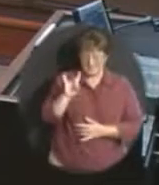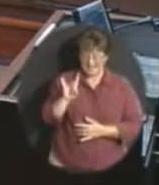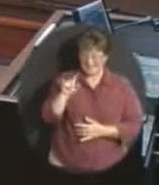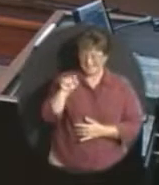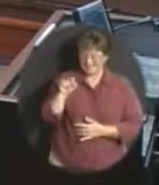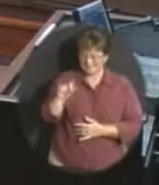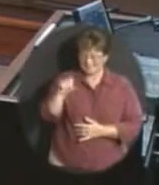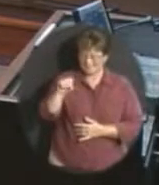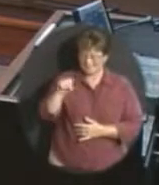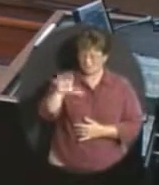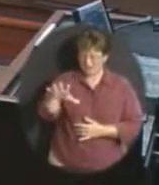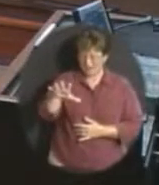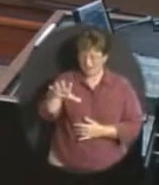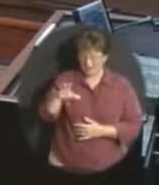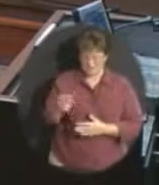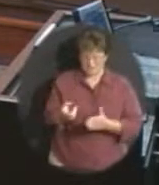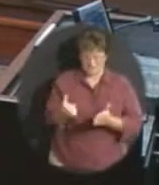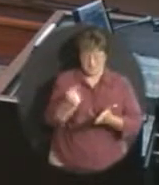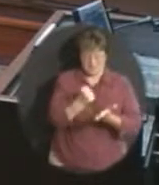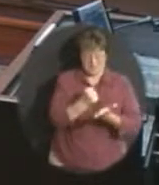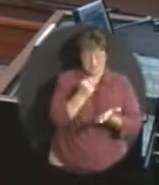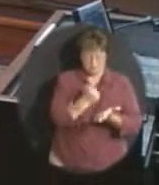8.05, the approval of the